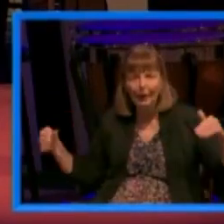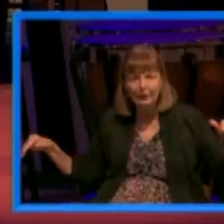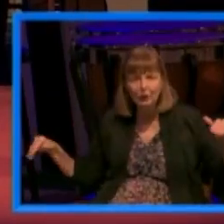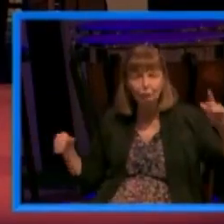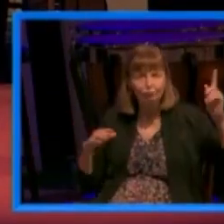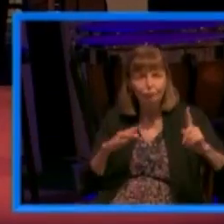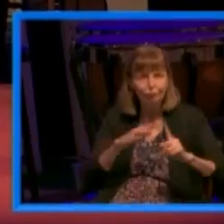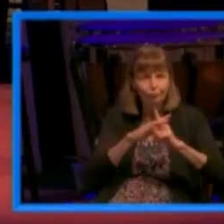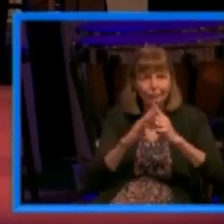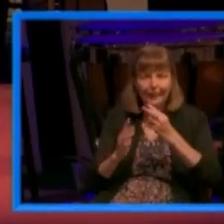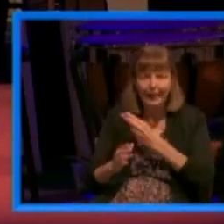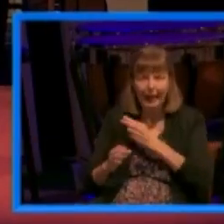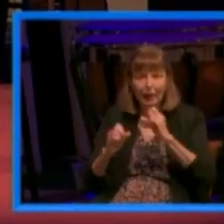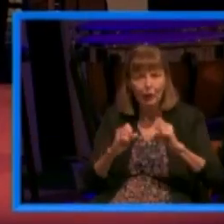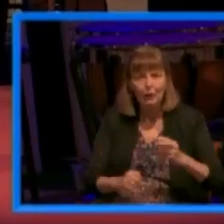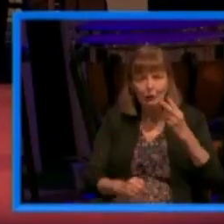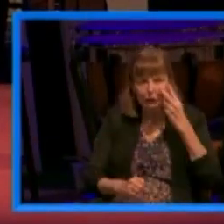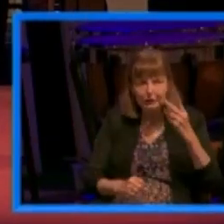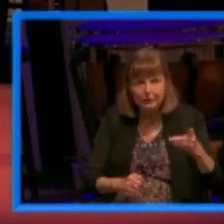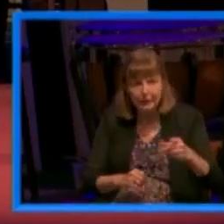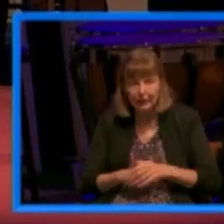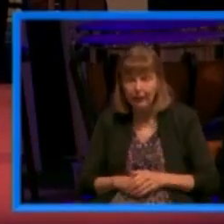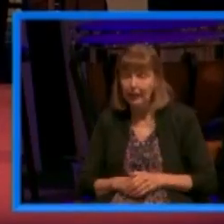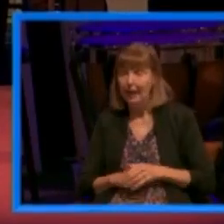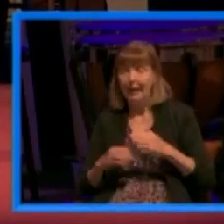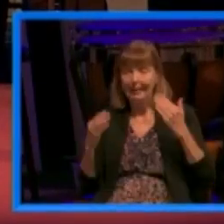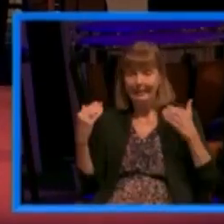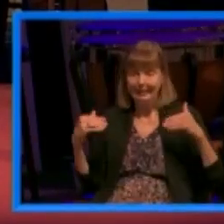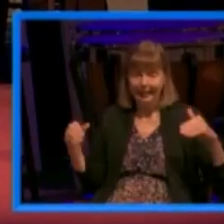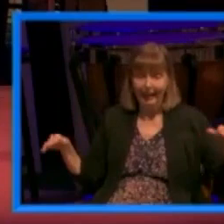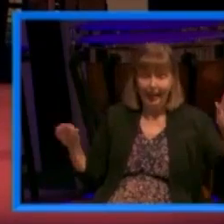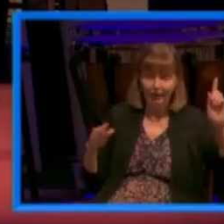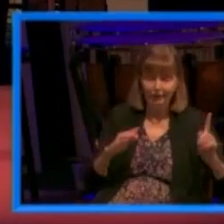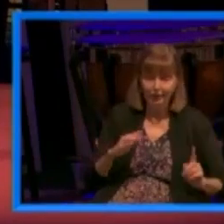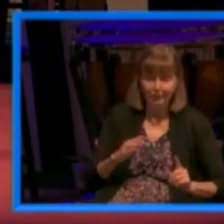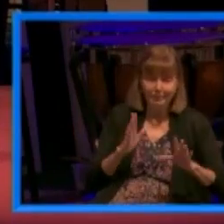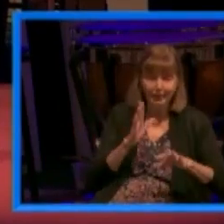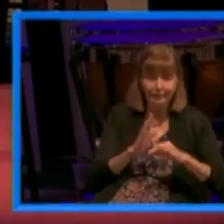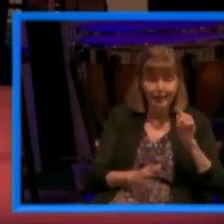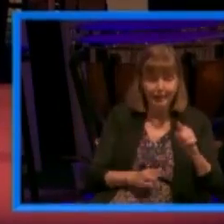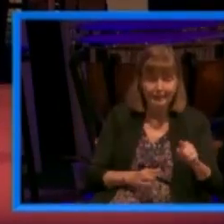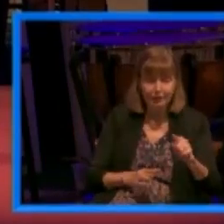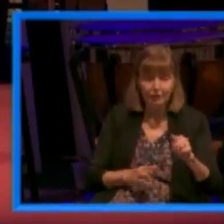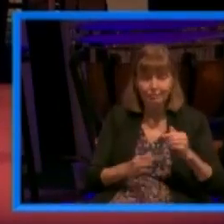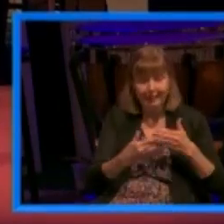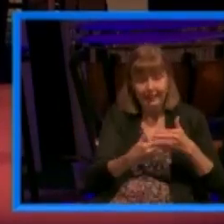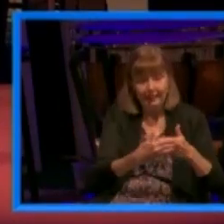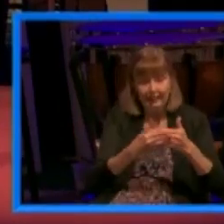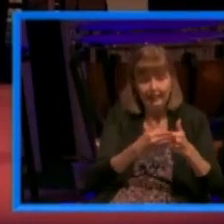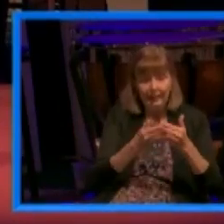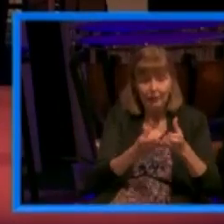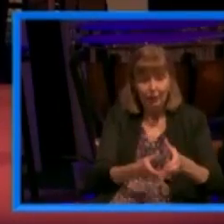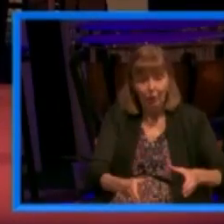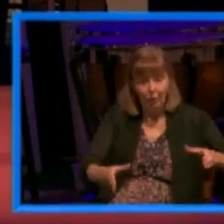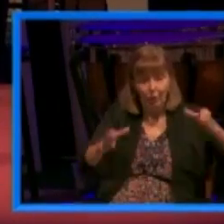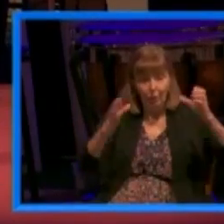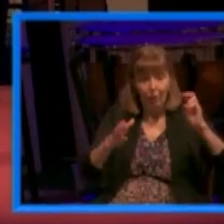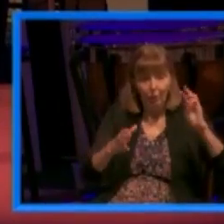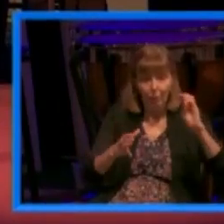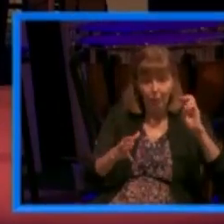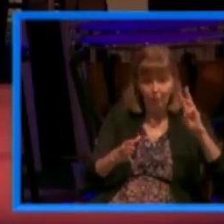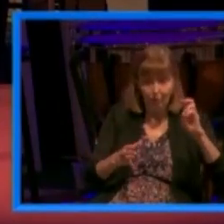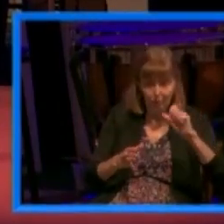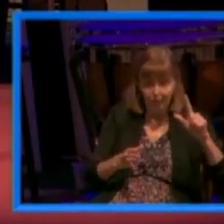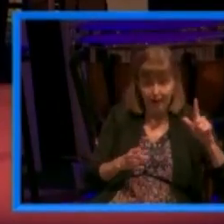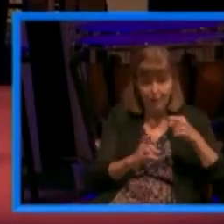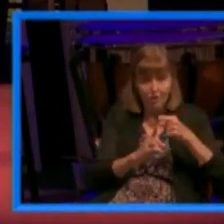Lord found her by the spring of the water in the wilderness, and the spring on the way to Shur. That's going back to Egypt. She's running back to Egypt. And he said to Hagar,